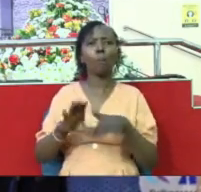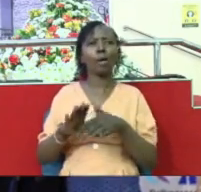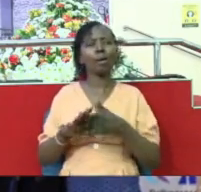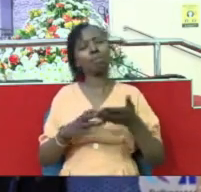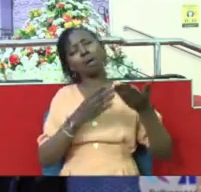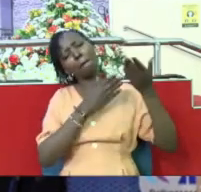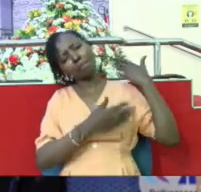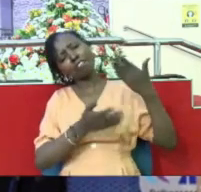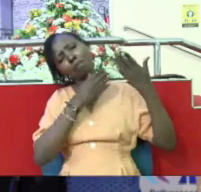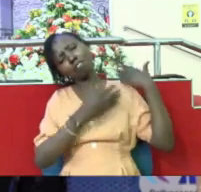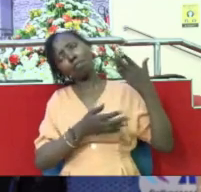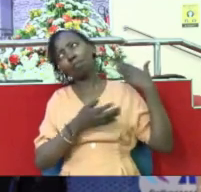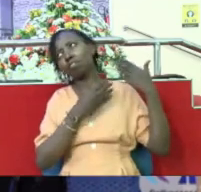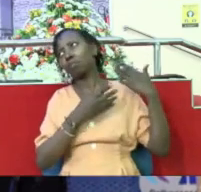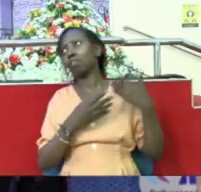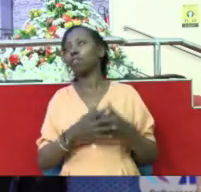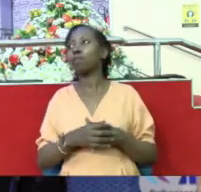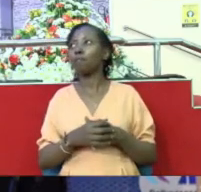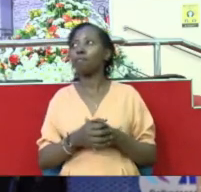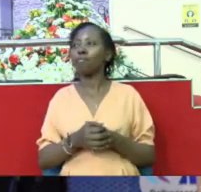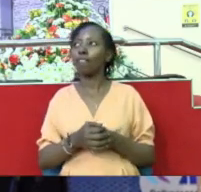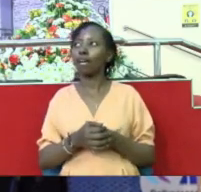kitambo. Long. Kitambo.